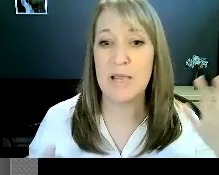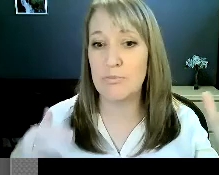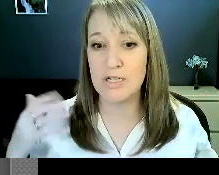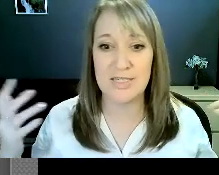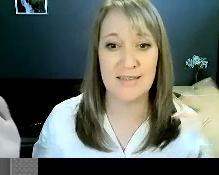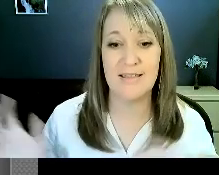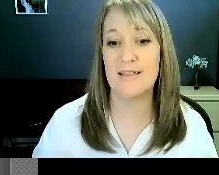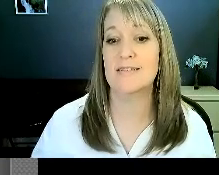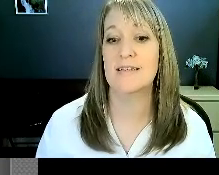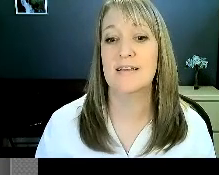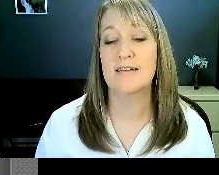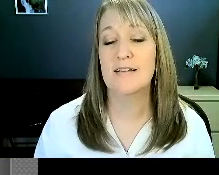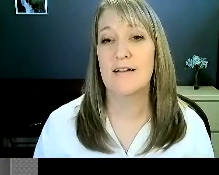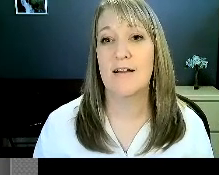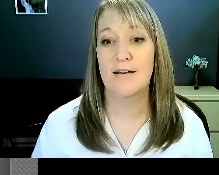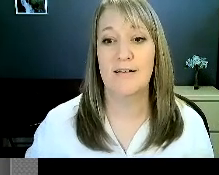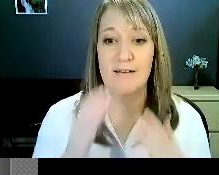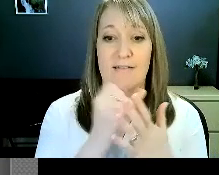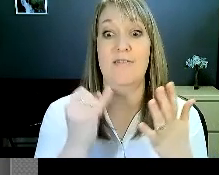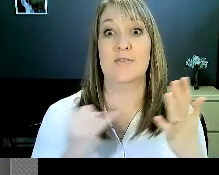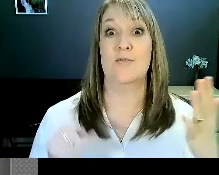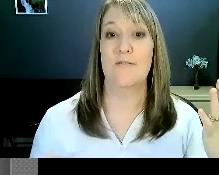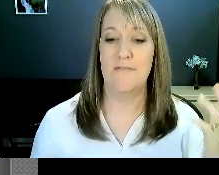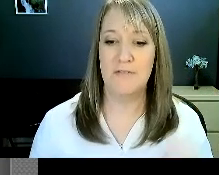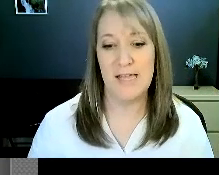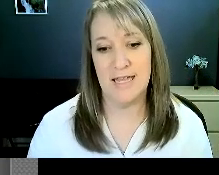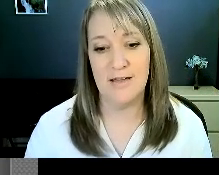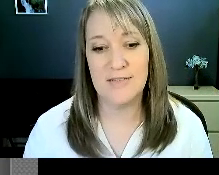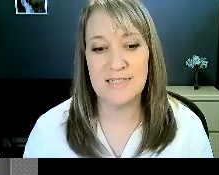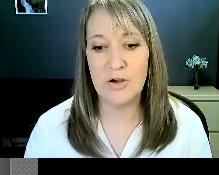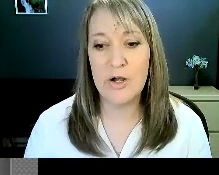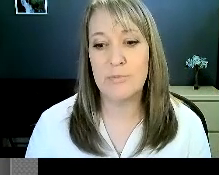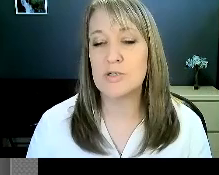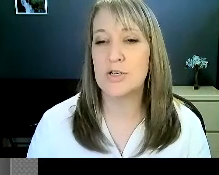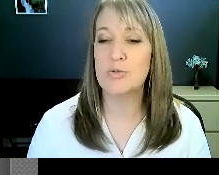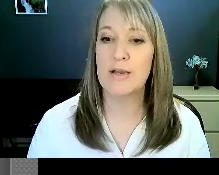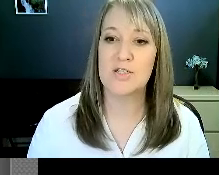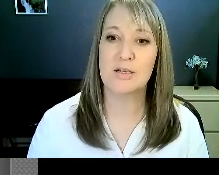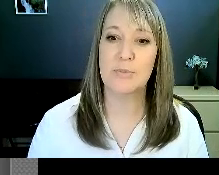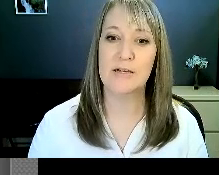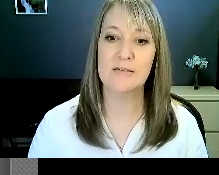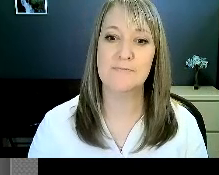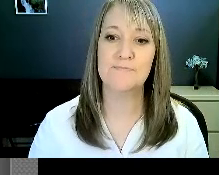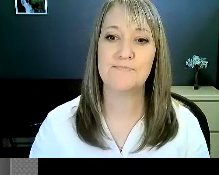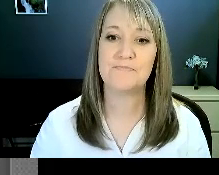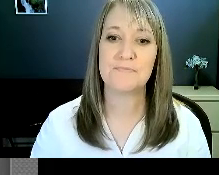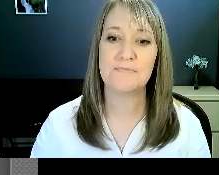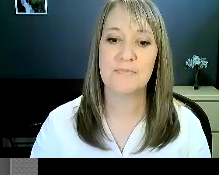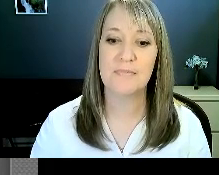pencils and paint brushes and things are also flying out. This is art number 2 by Chuck Baird.